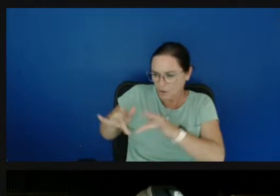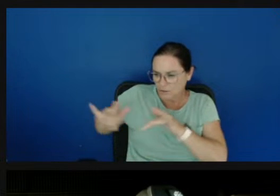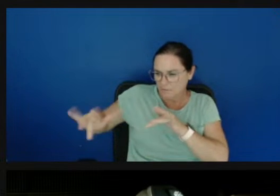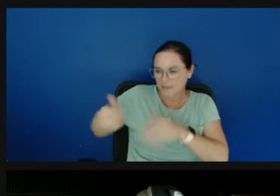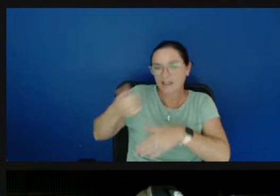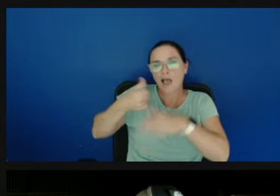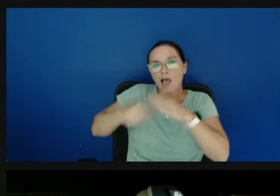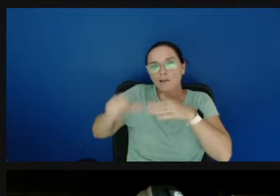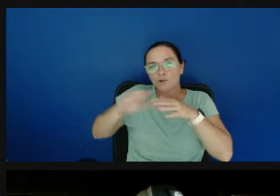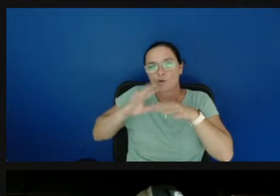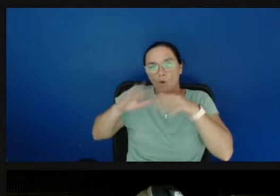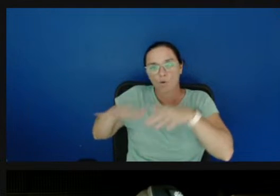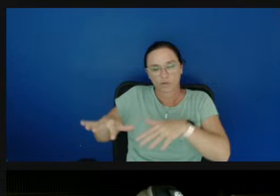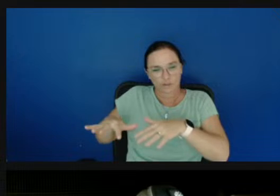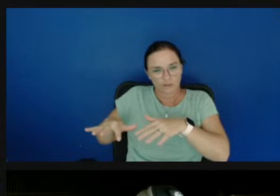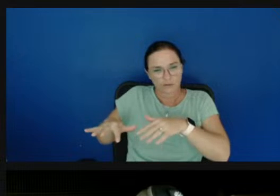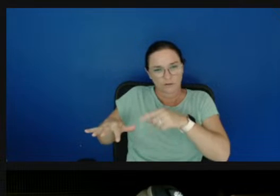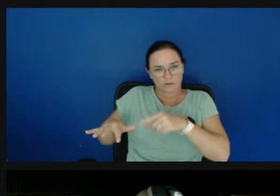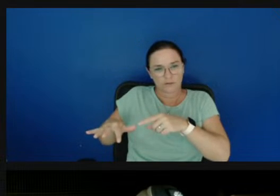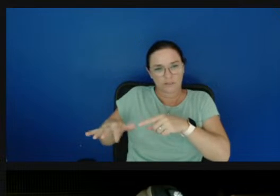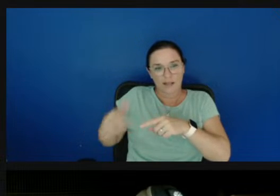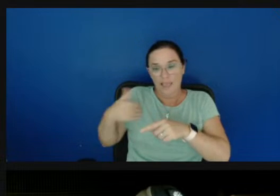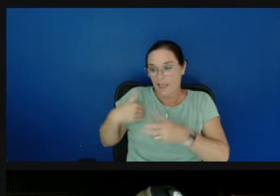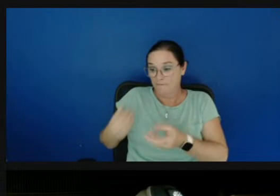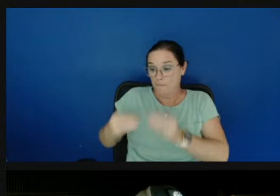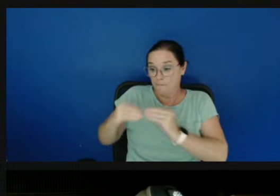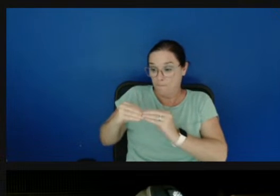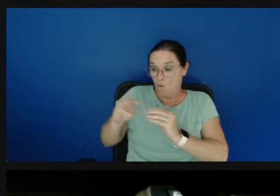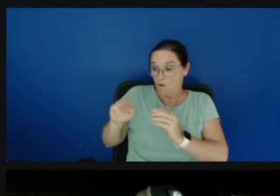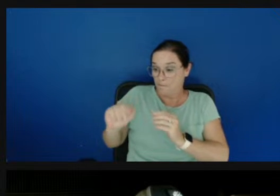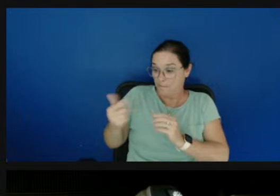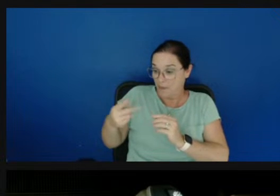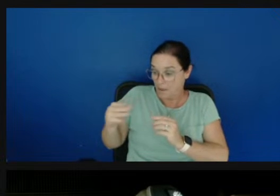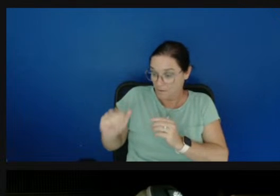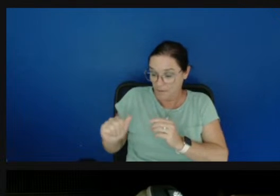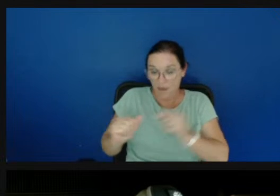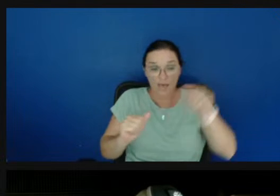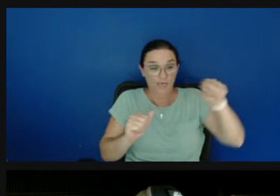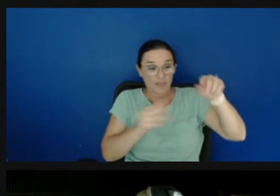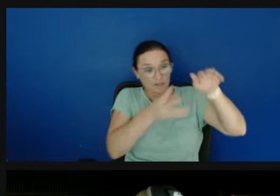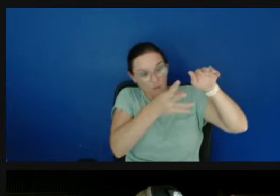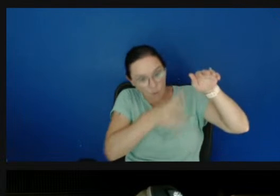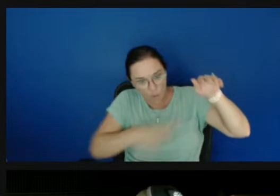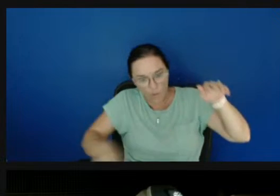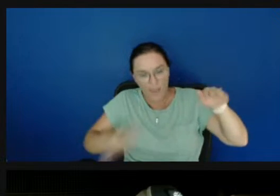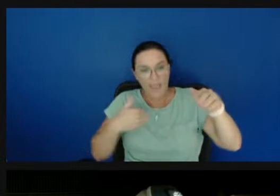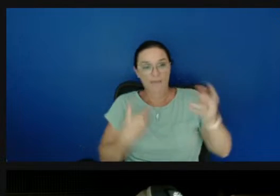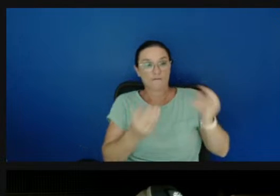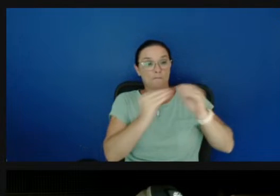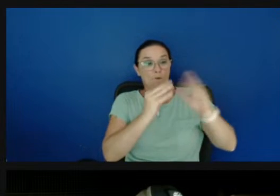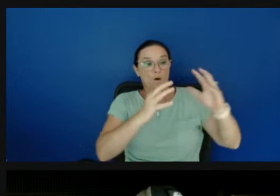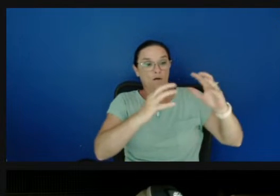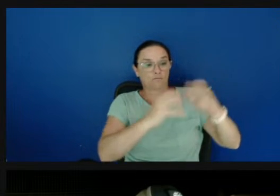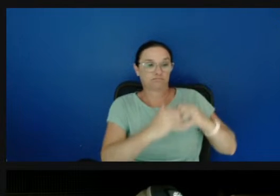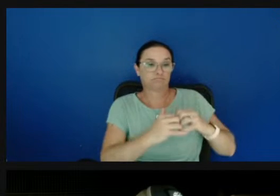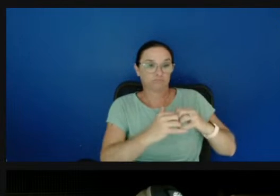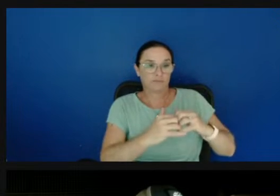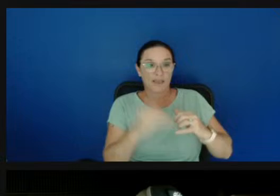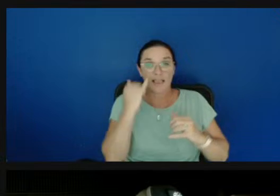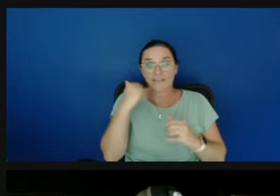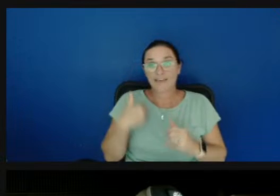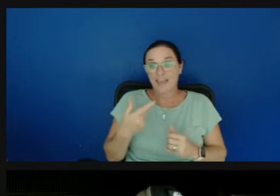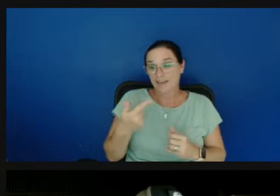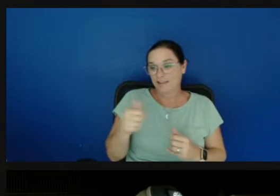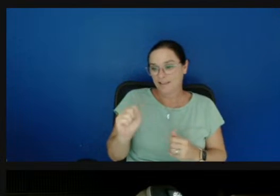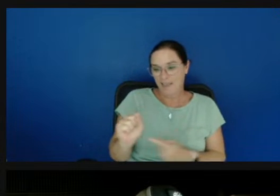can then drain more magma, have more collapse. If that magma had gas separated within it, then maybe